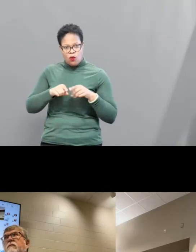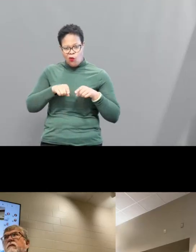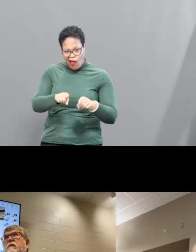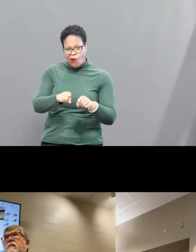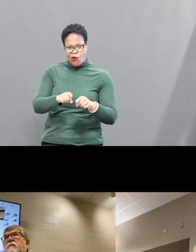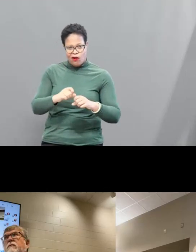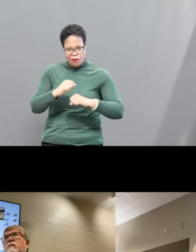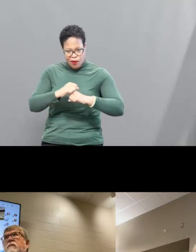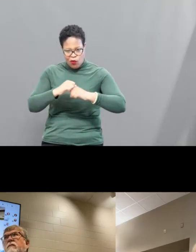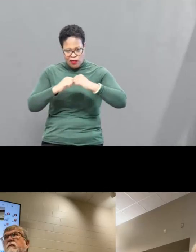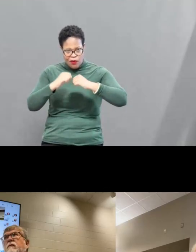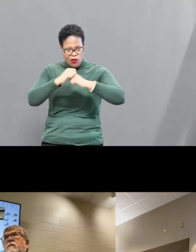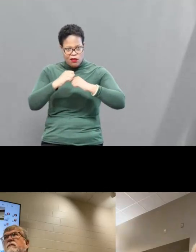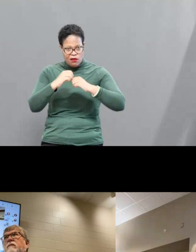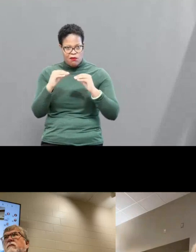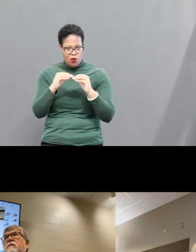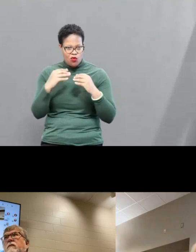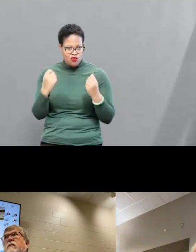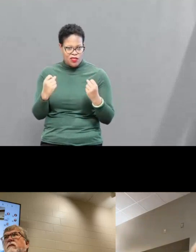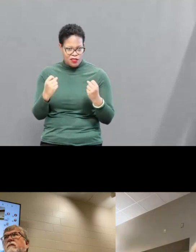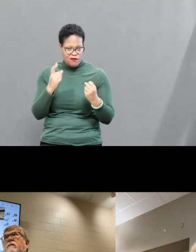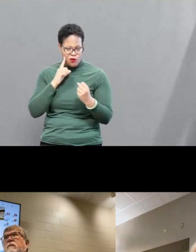those strengths.